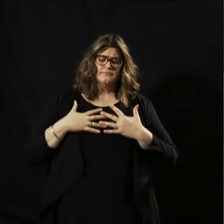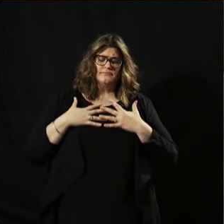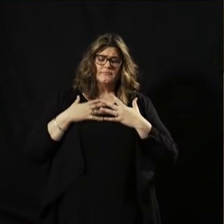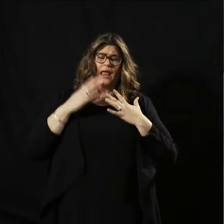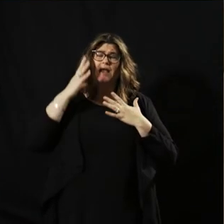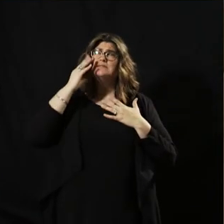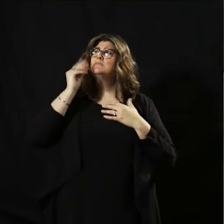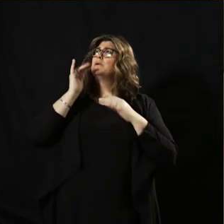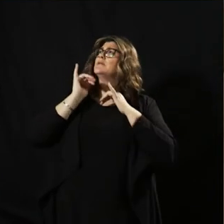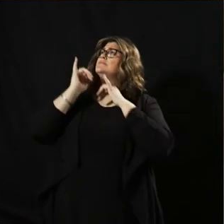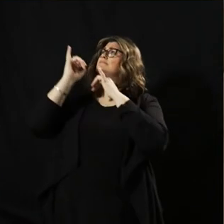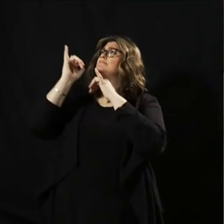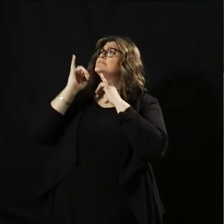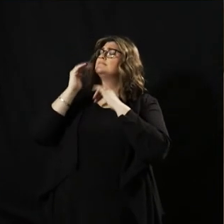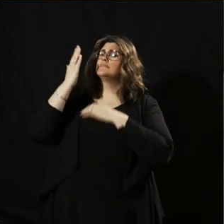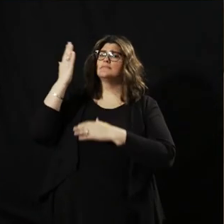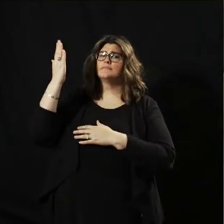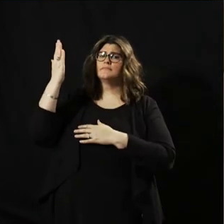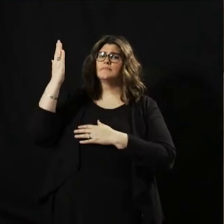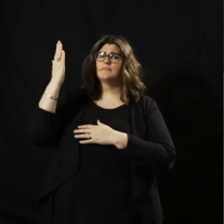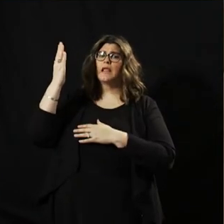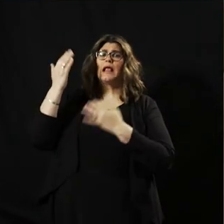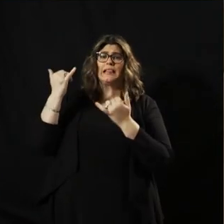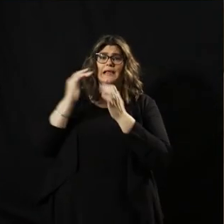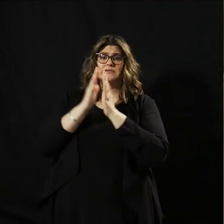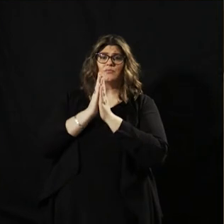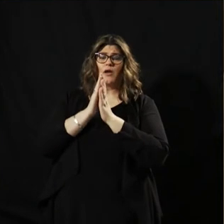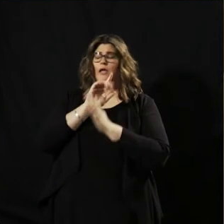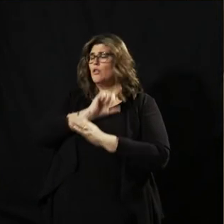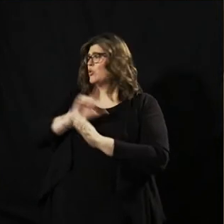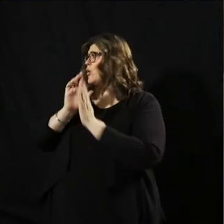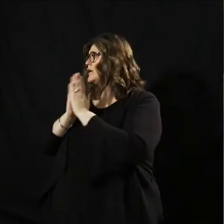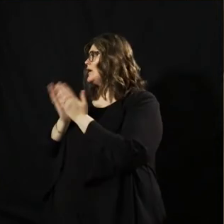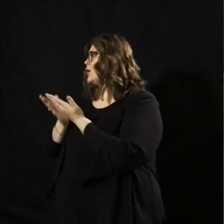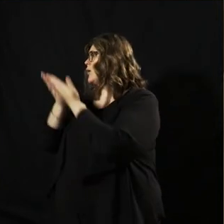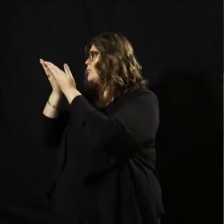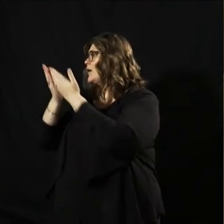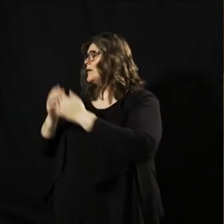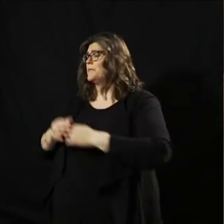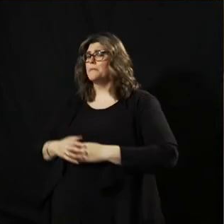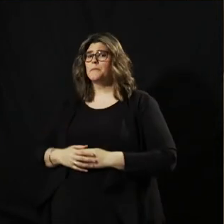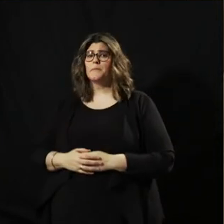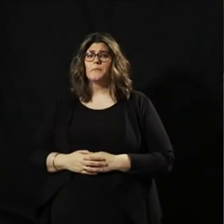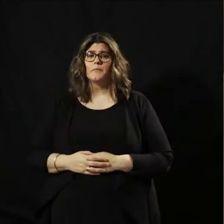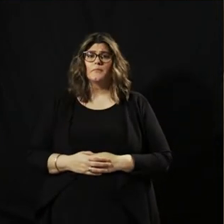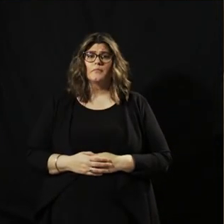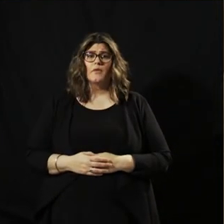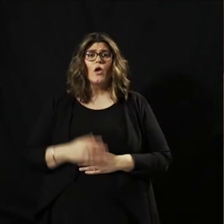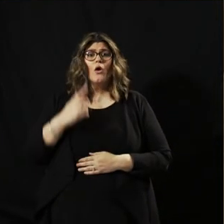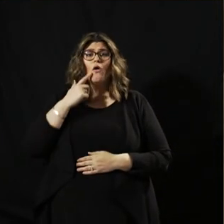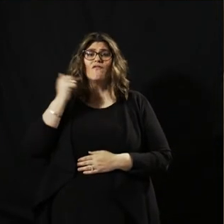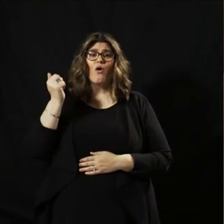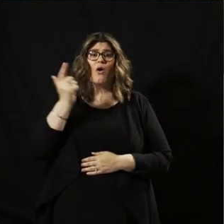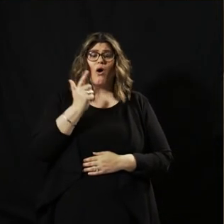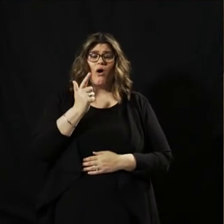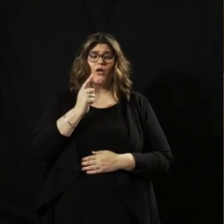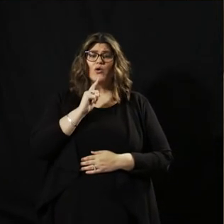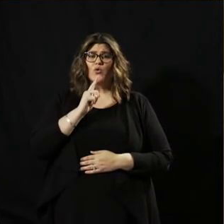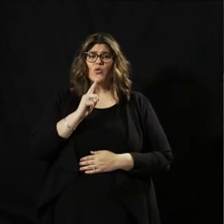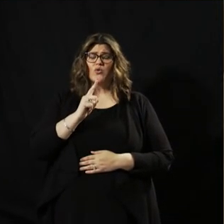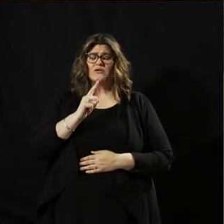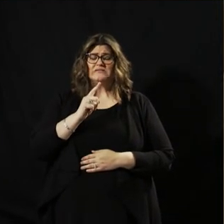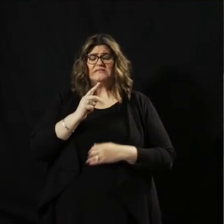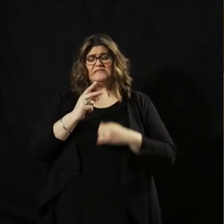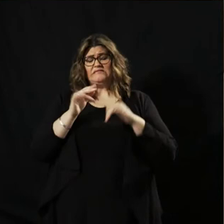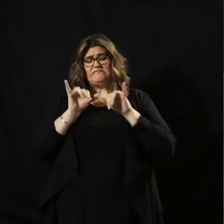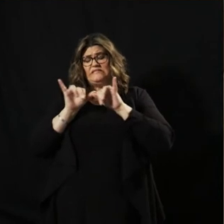risen Lord. Let us pray to the Lord. Lord, hear our prayer. For all who are confined to their